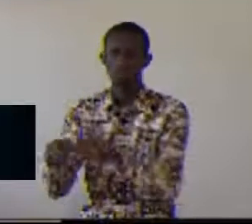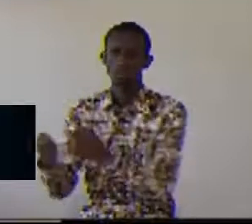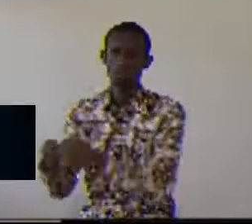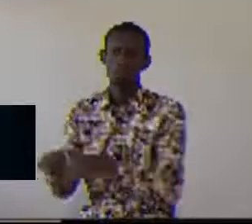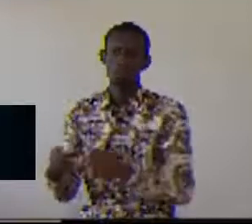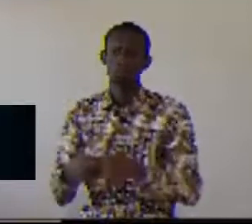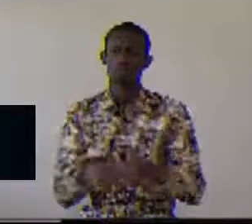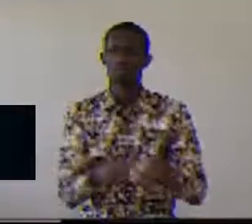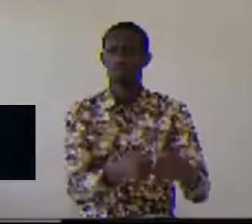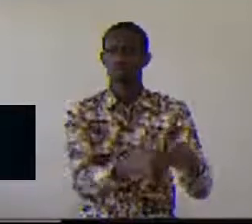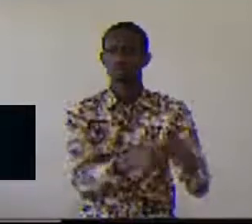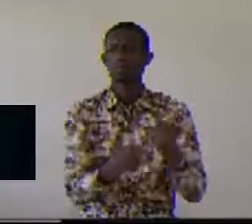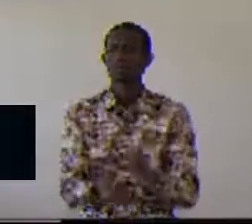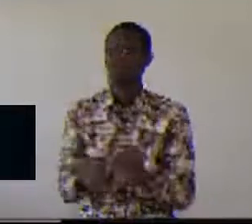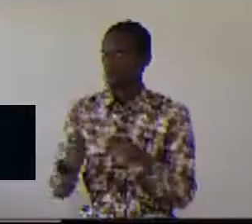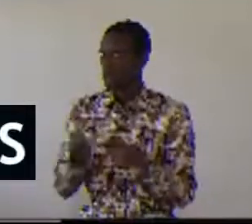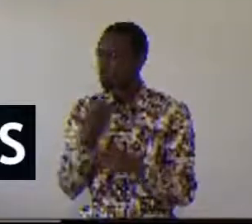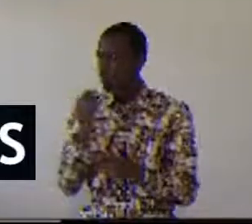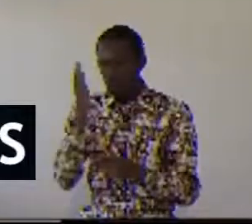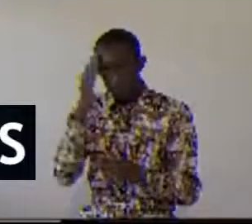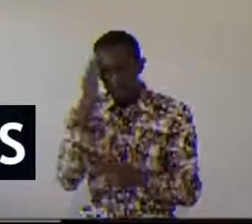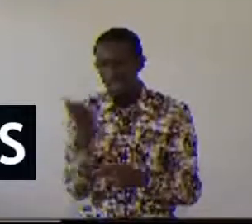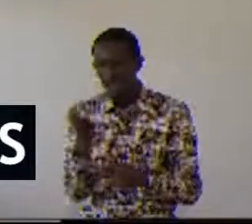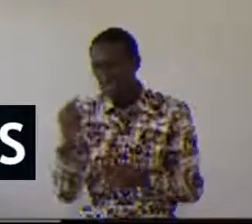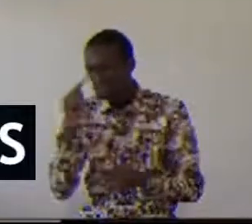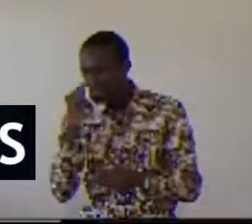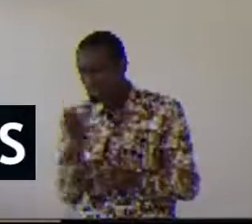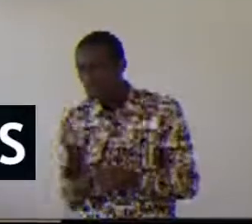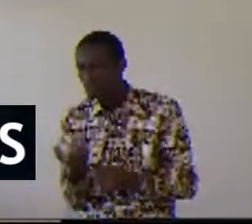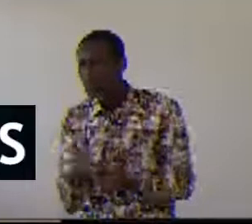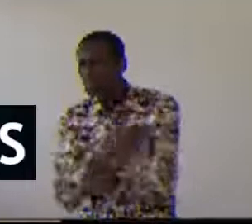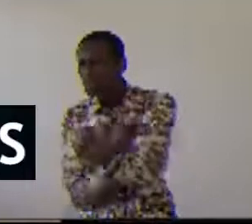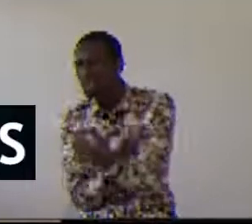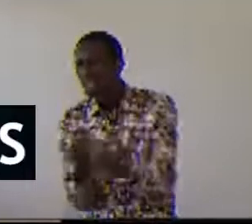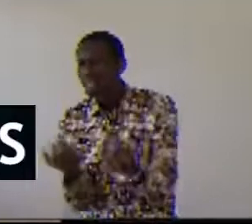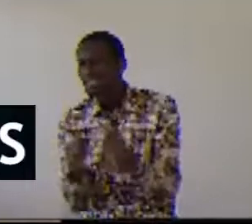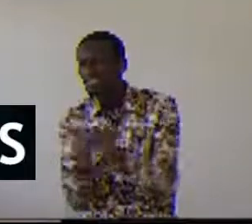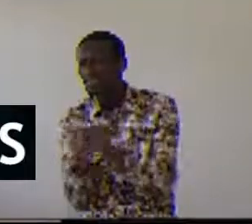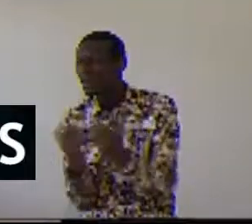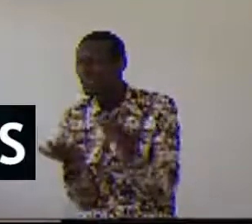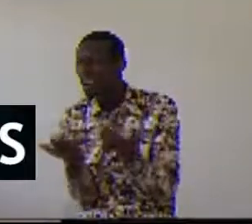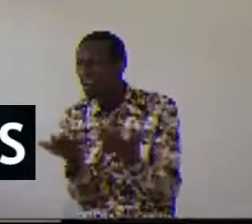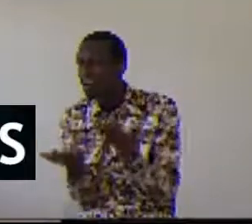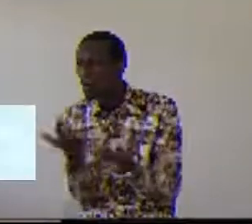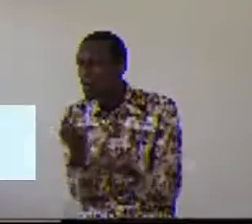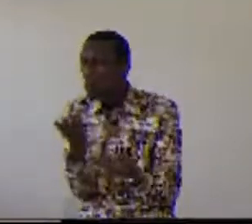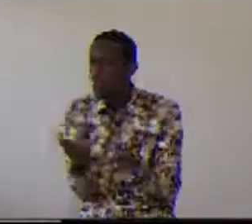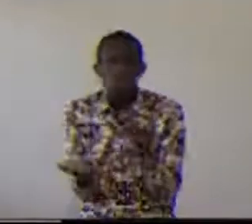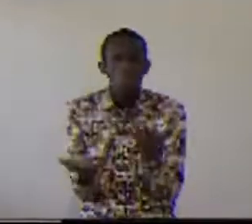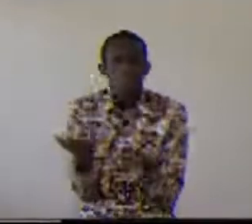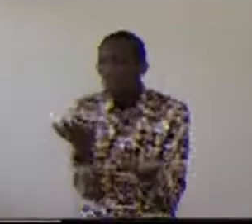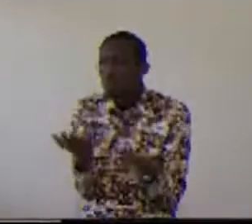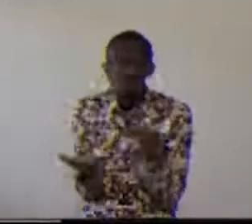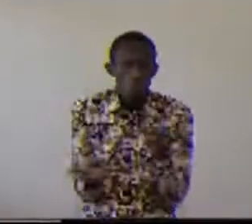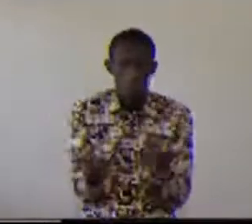the strength of those forces. The energy you have to supply will depend on the strength